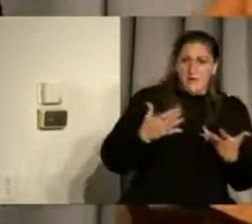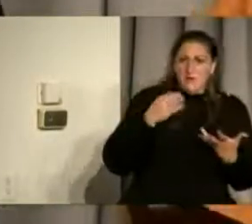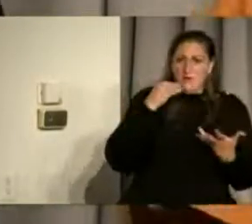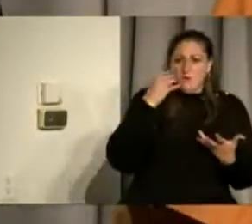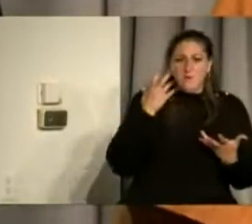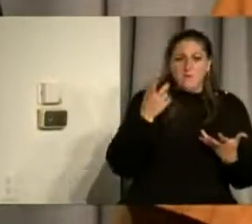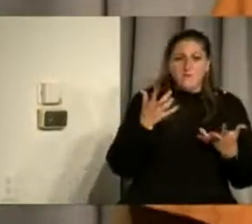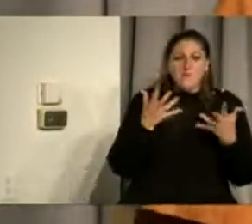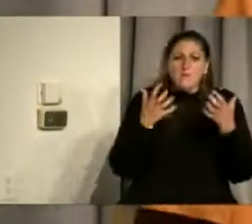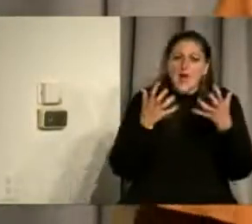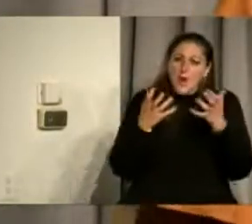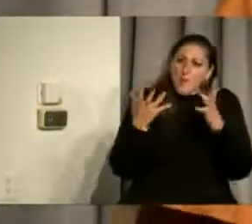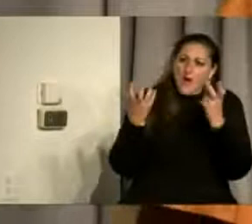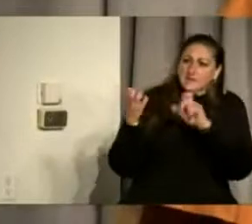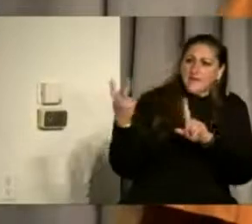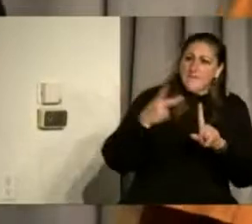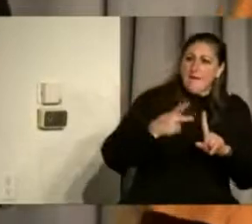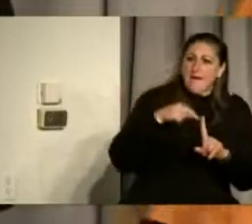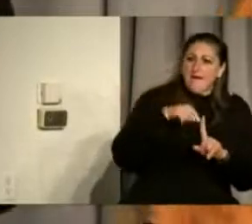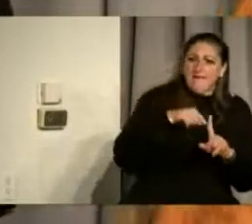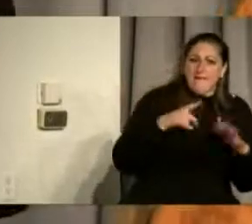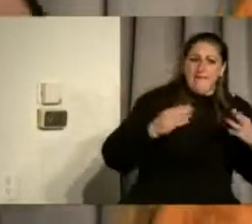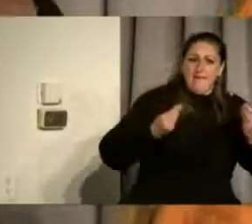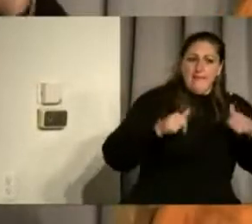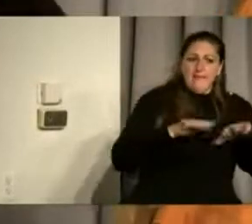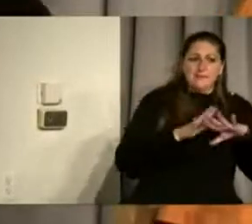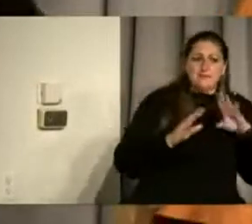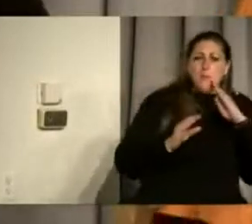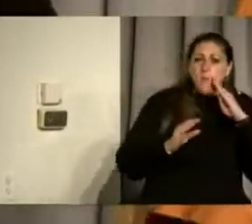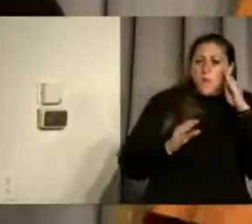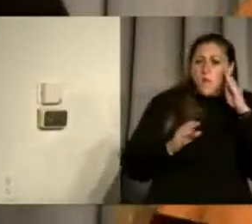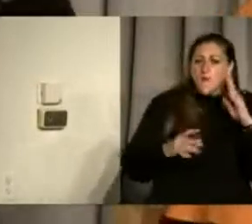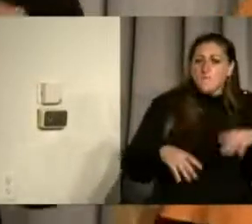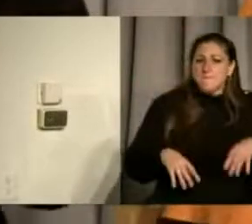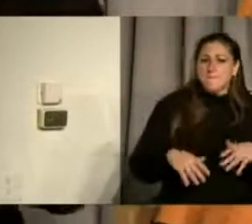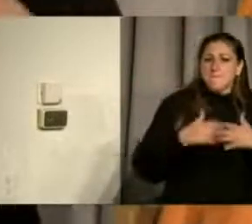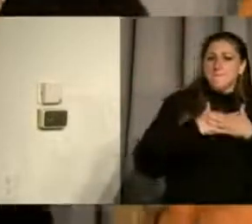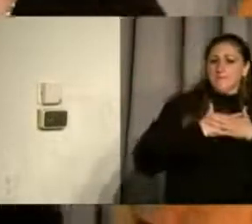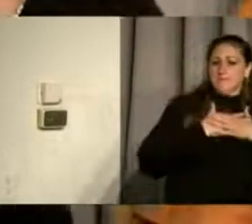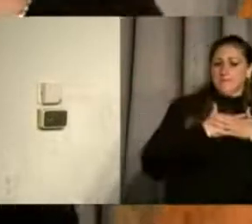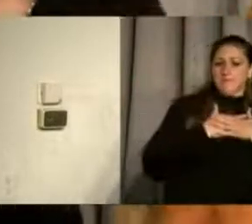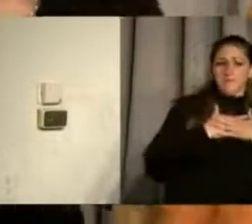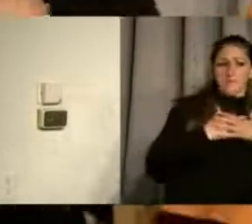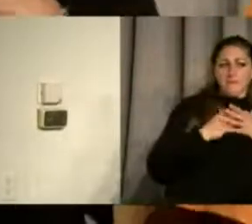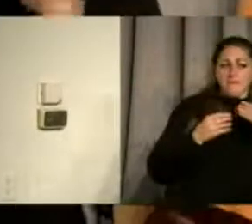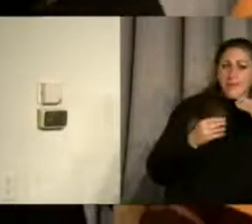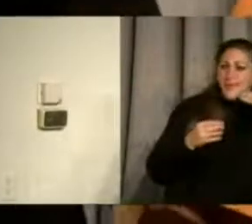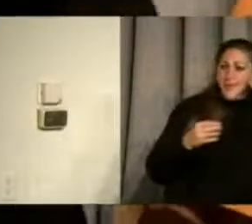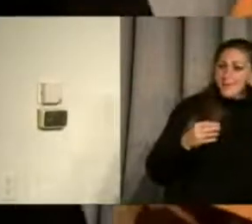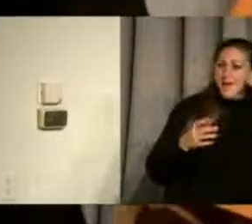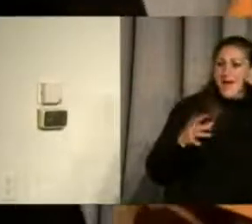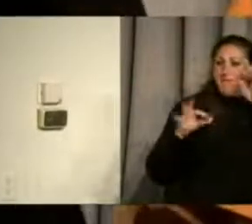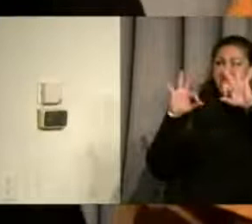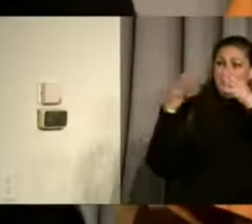I wanted to come home, but because my own relatives felt I was